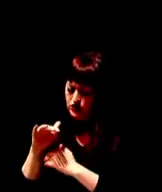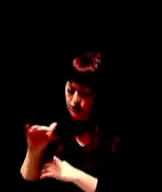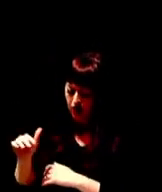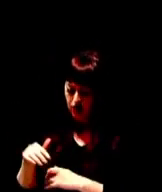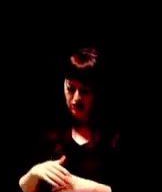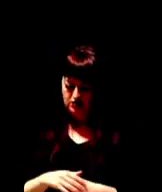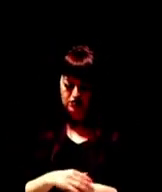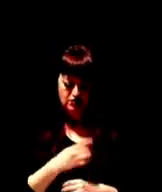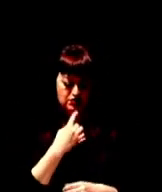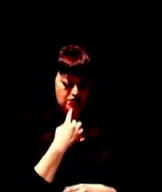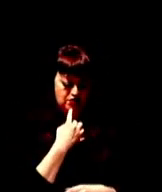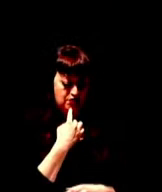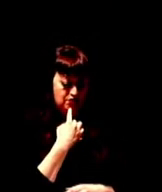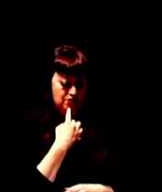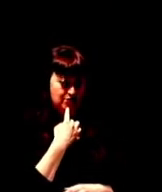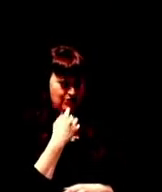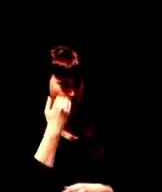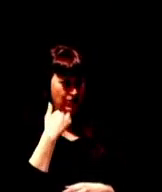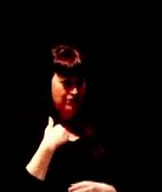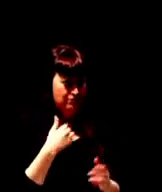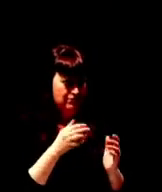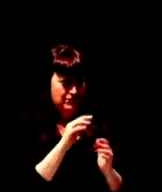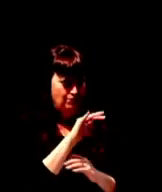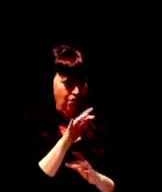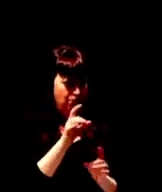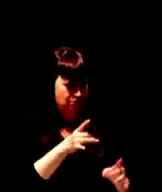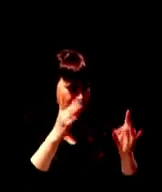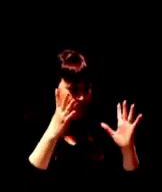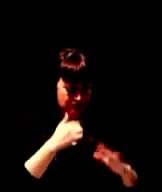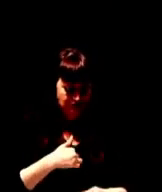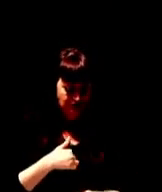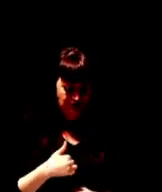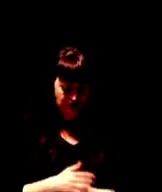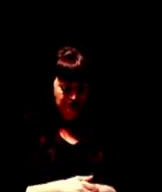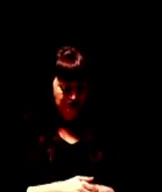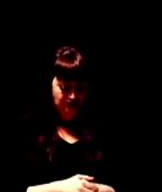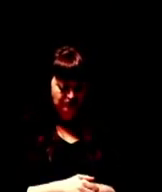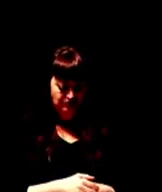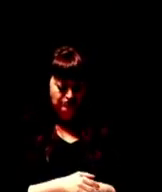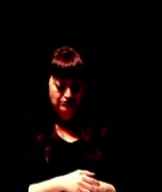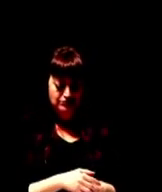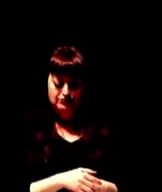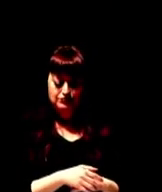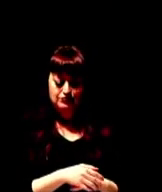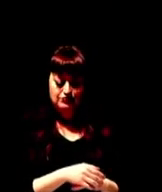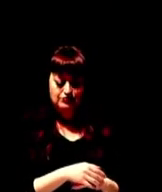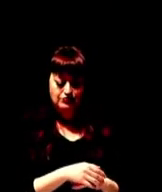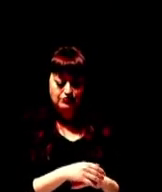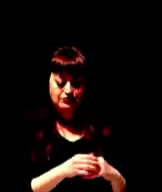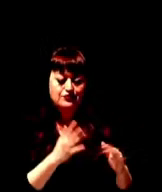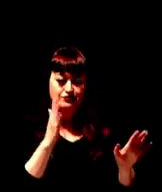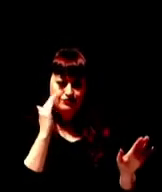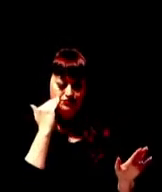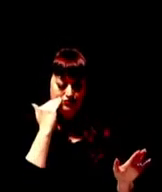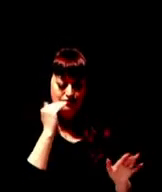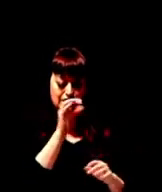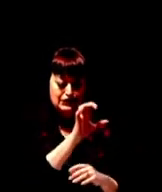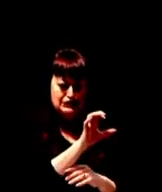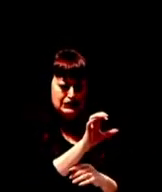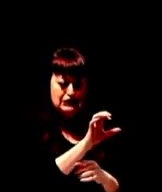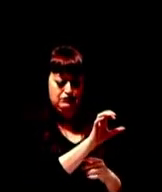that? And if anyone knows me, I'm a horrible speller. So this was my worst nightmare. And I go,